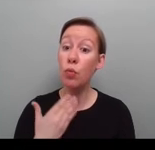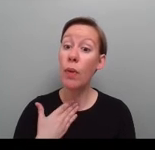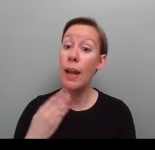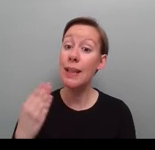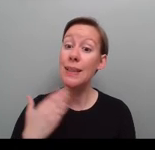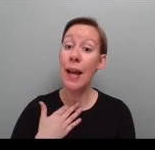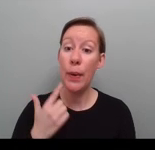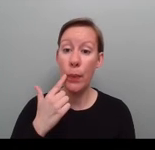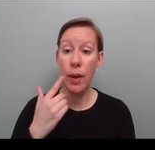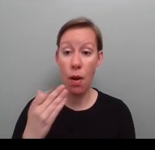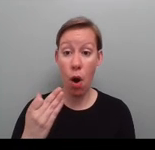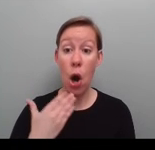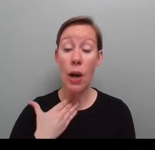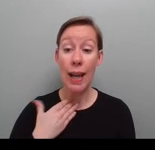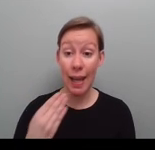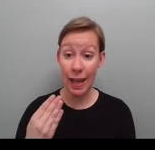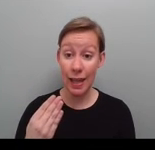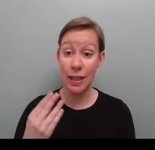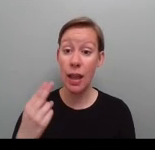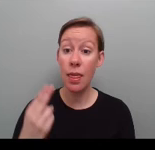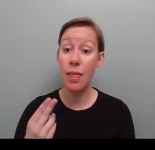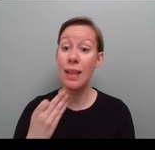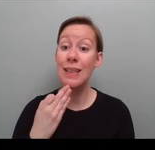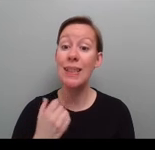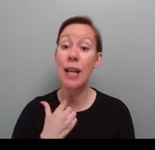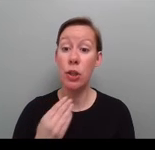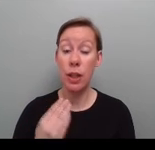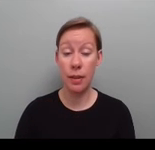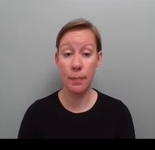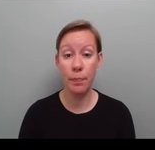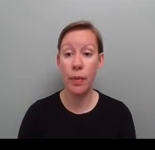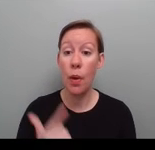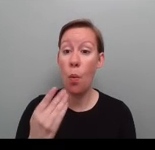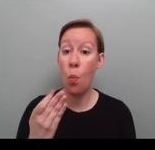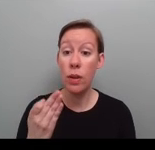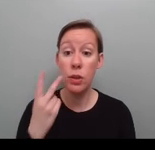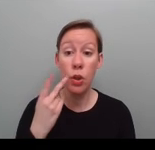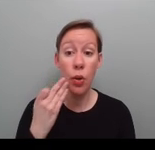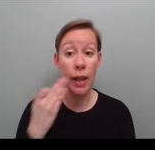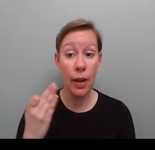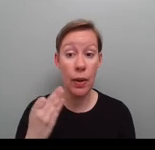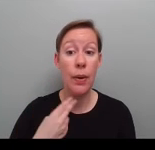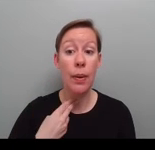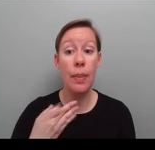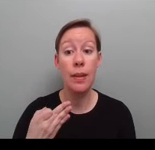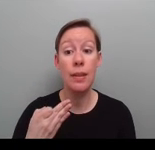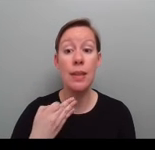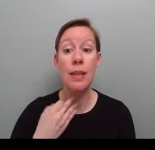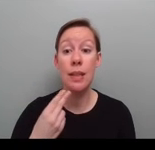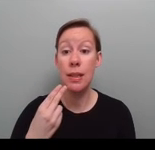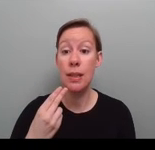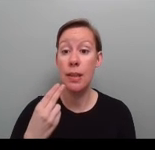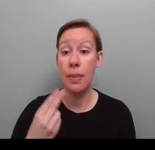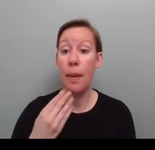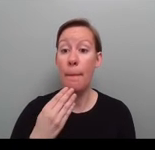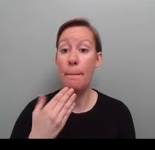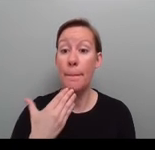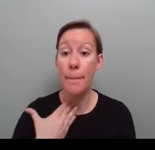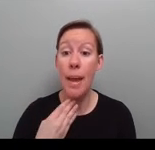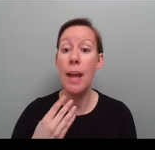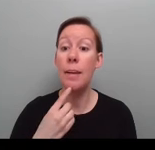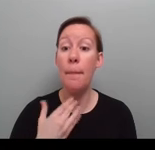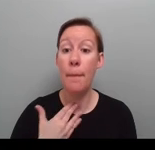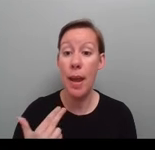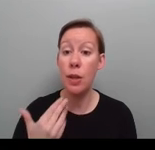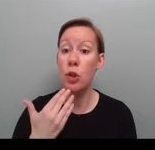Great. Now we're in our Blackboard Collaborate session. Once you're here, this is the main page where you're going to first join